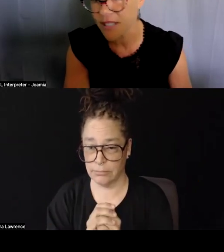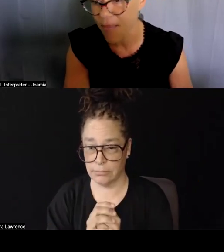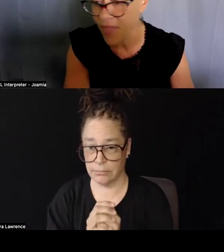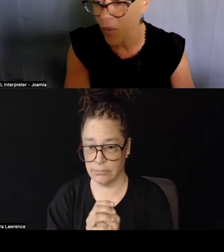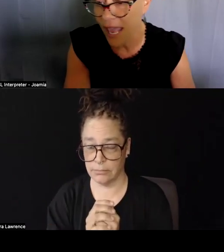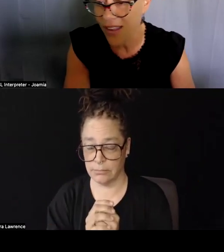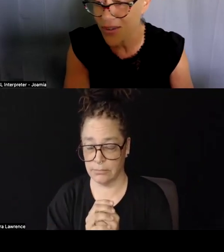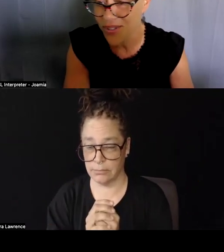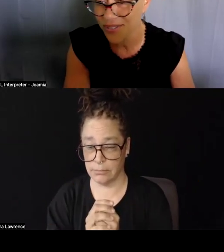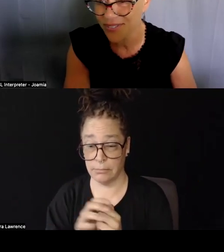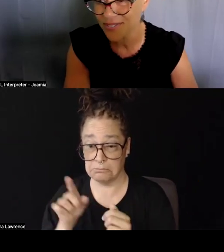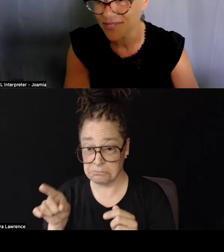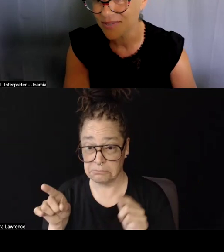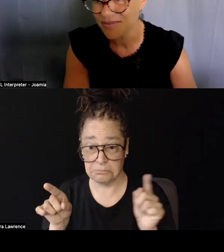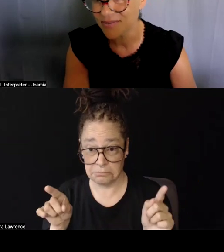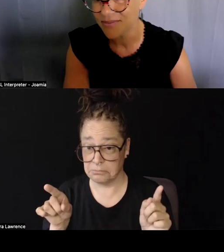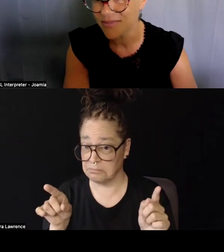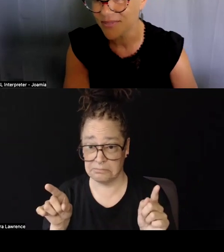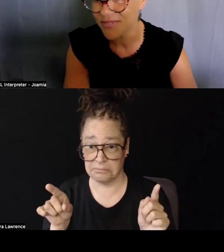then it's something that we can't use.